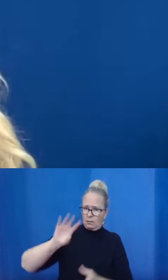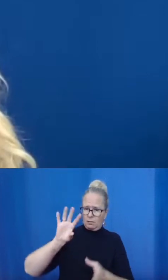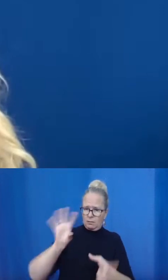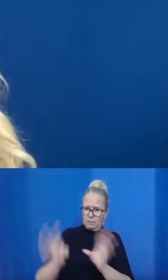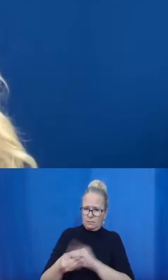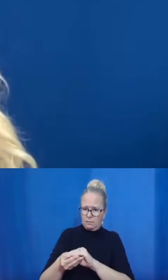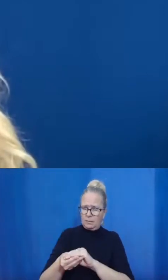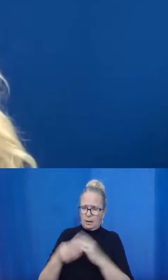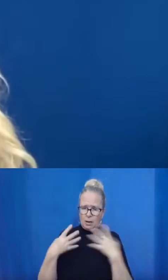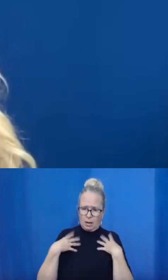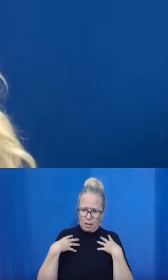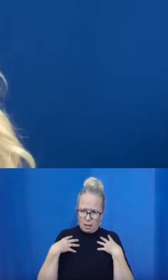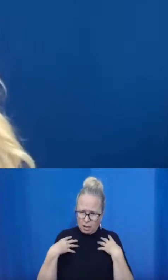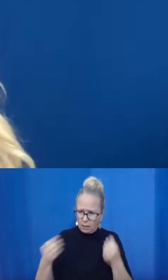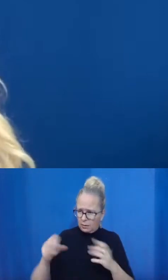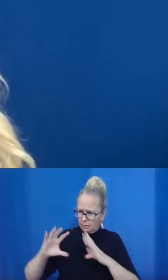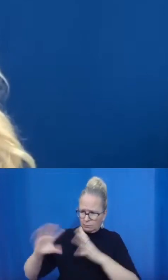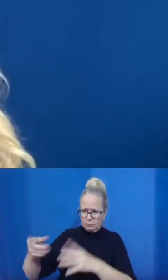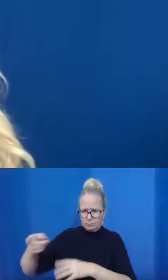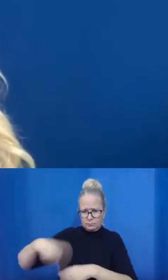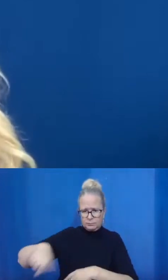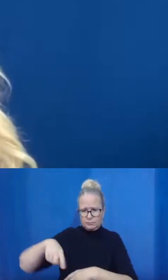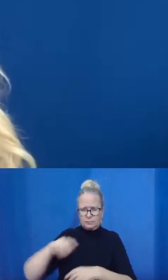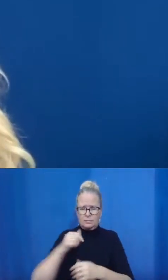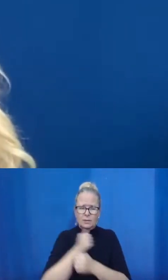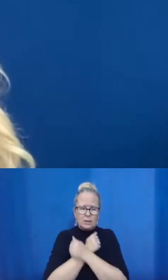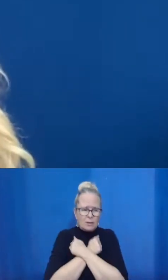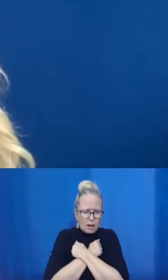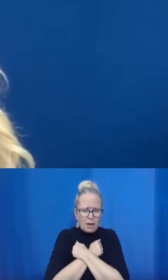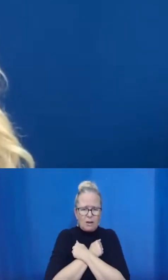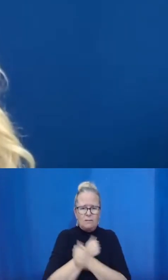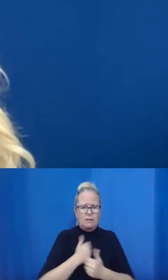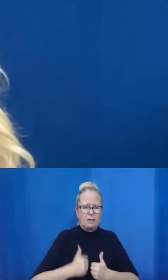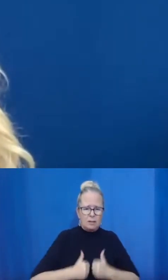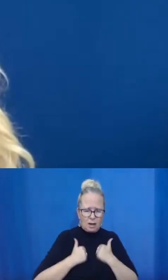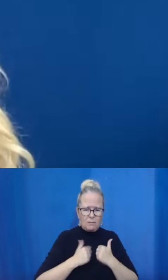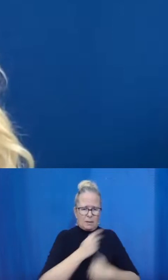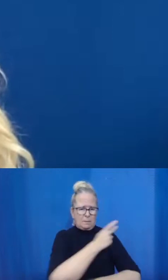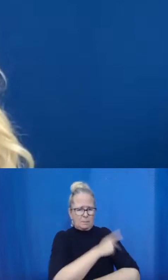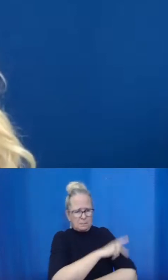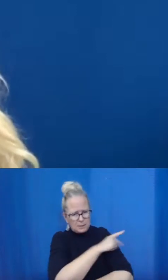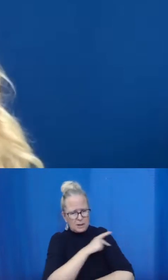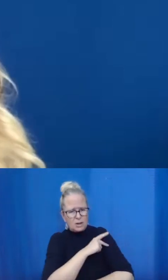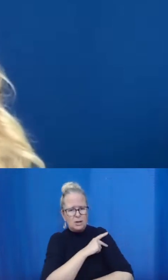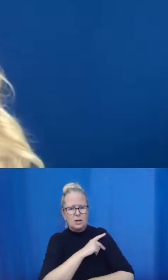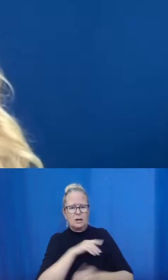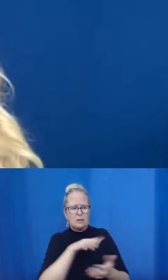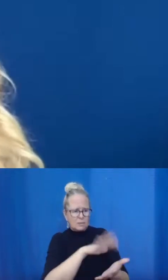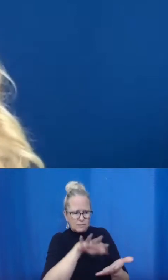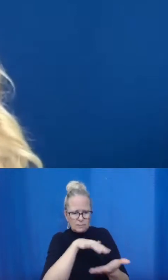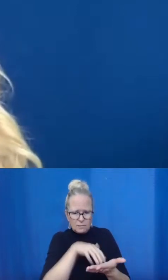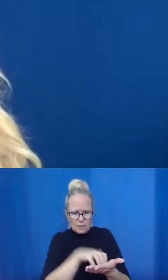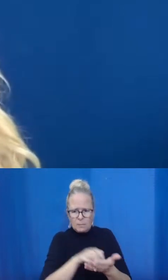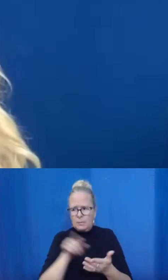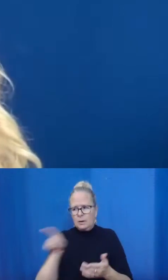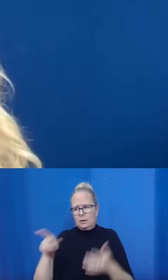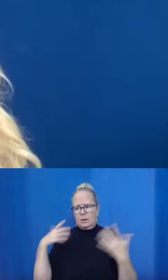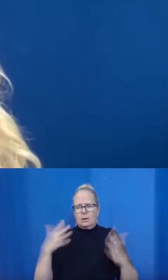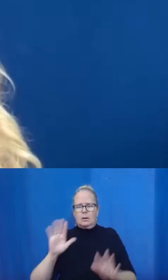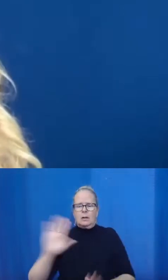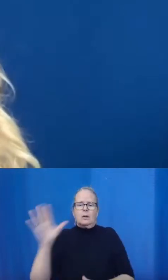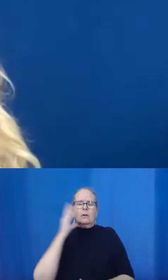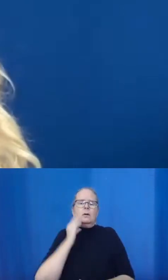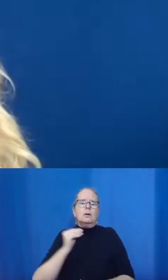explore an even broader range of disproportionately impacted Albertans due to COVID-19. Similar to our panel on